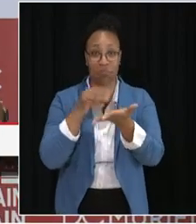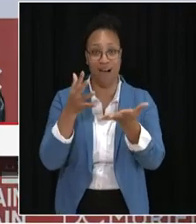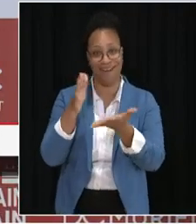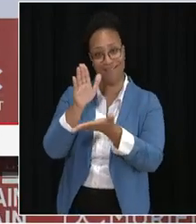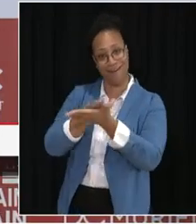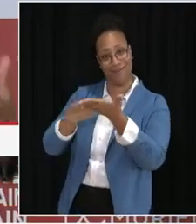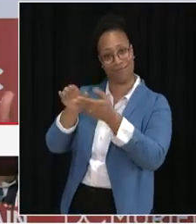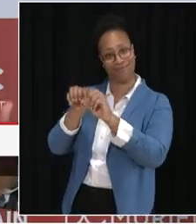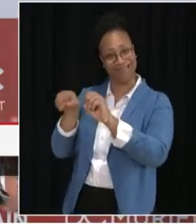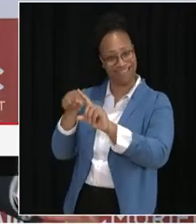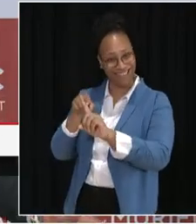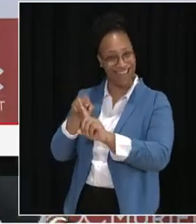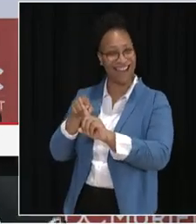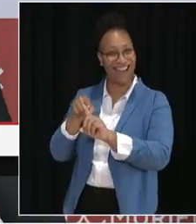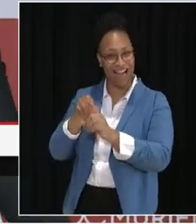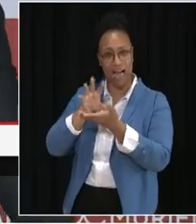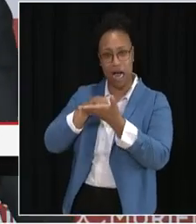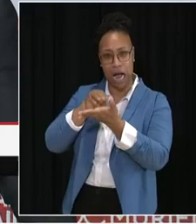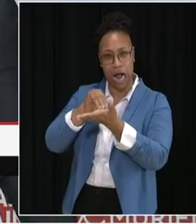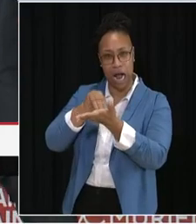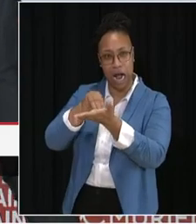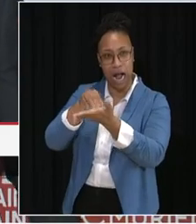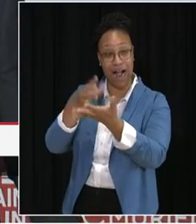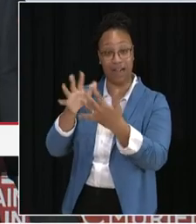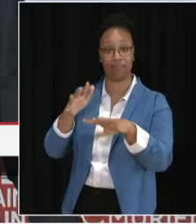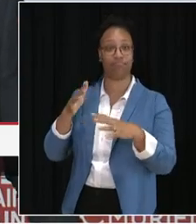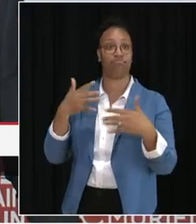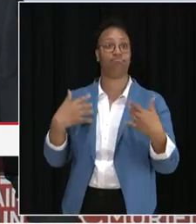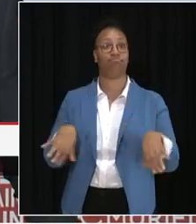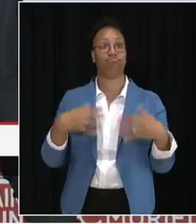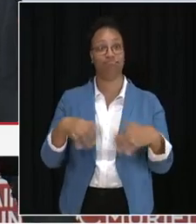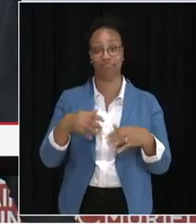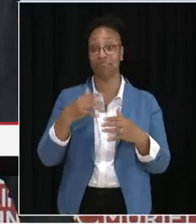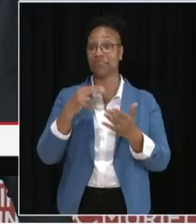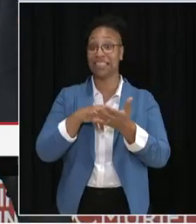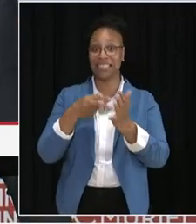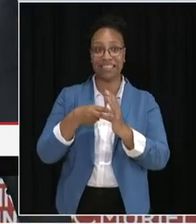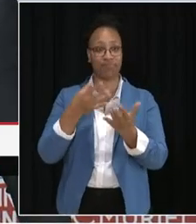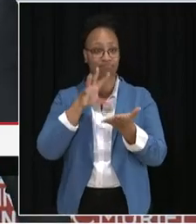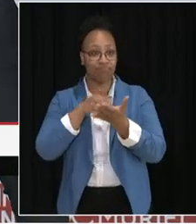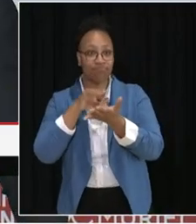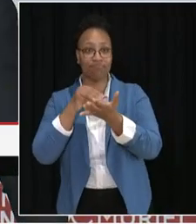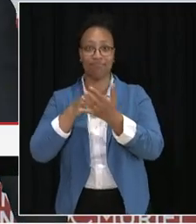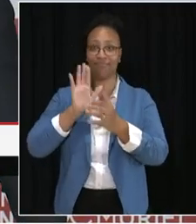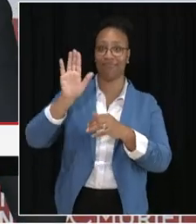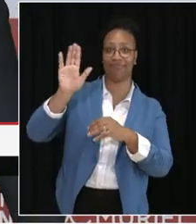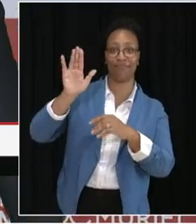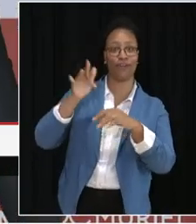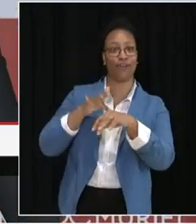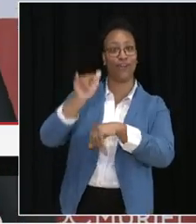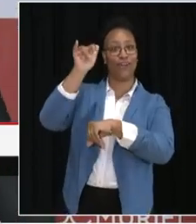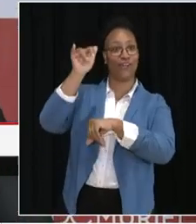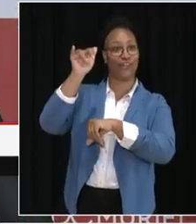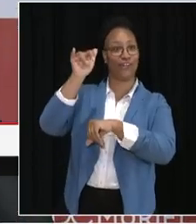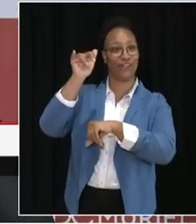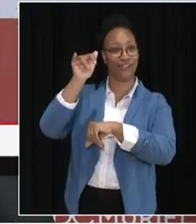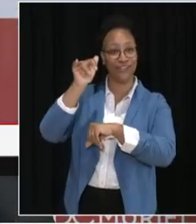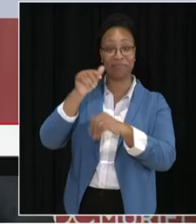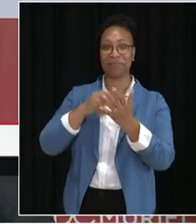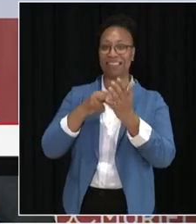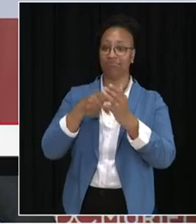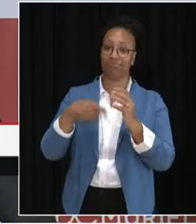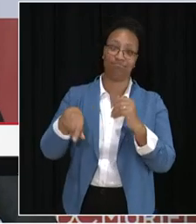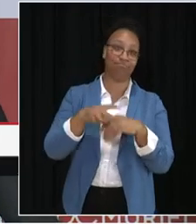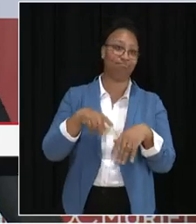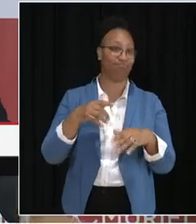ability to take college courses while they're in high school, not only do they get a jump start, but they're just better students and more successful when they leave